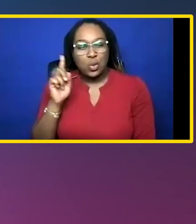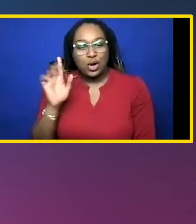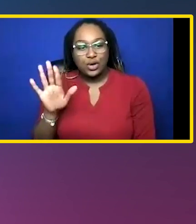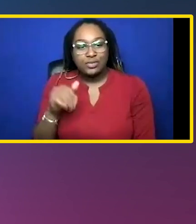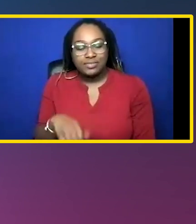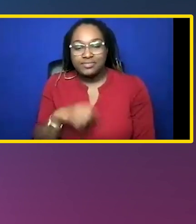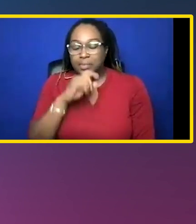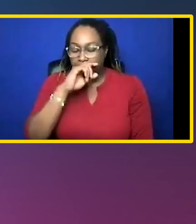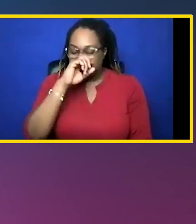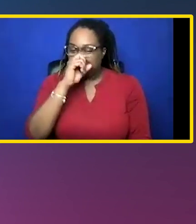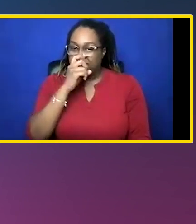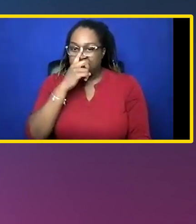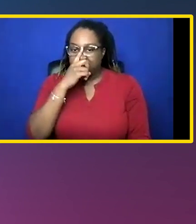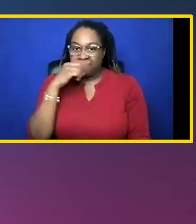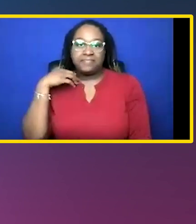Yes.